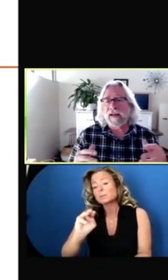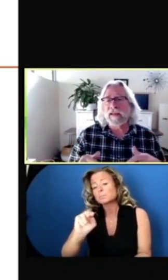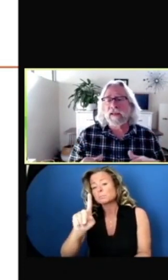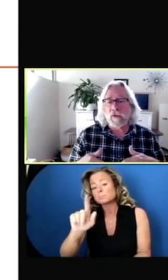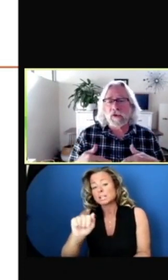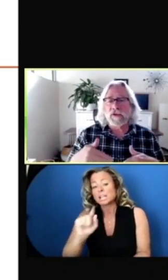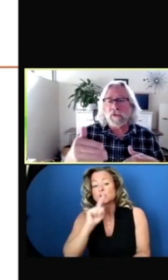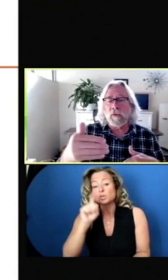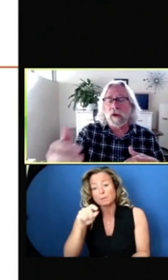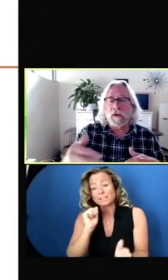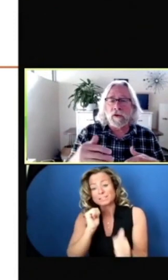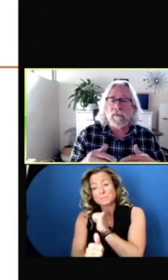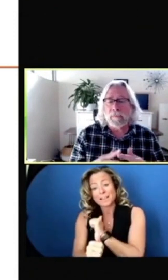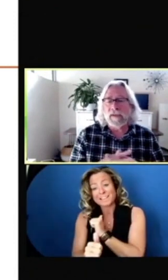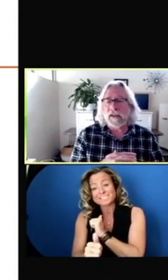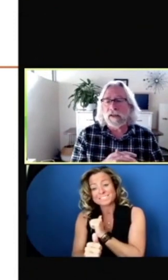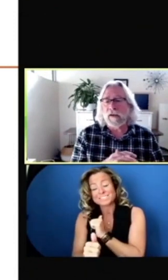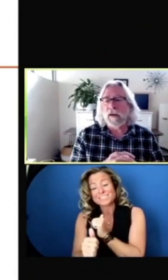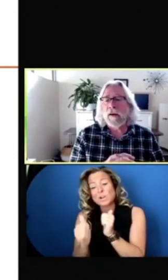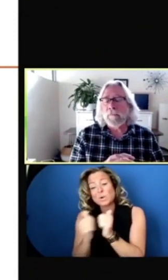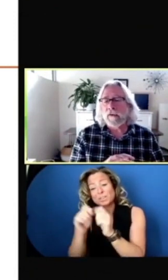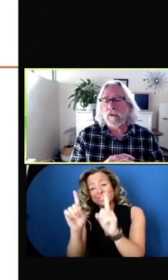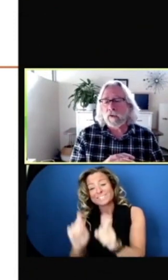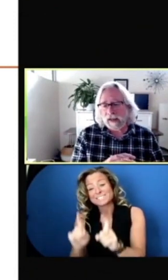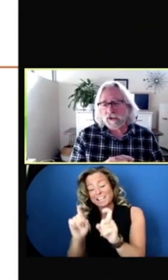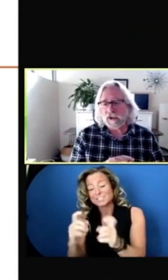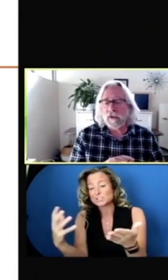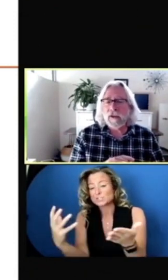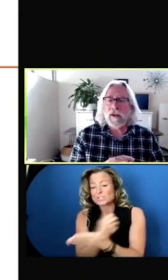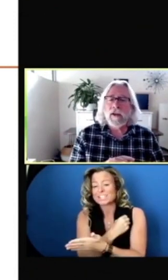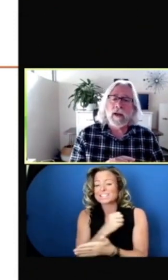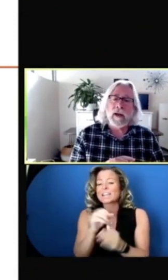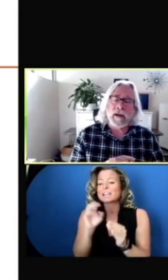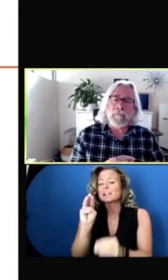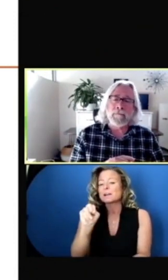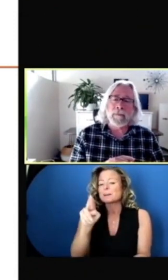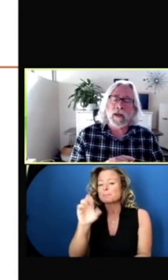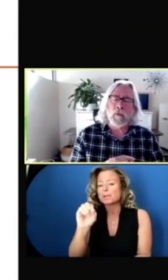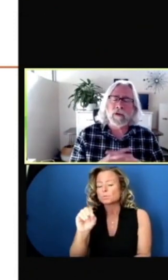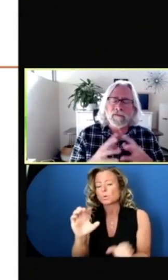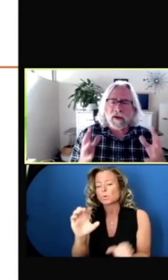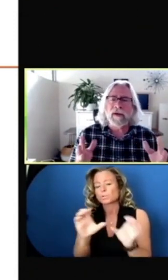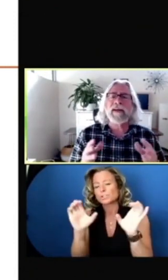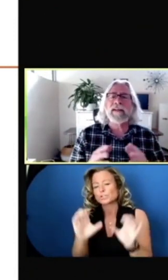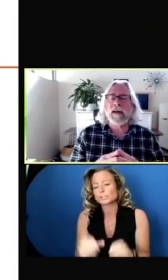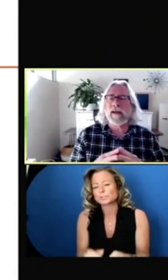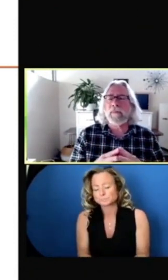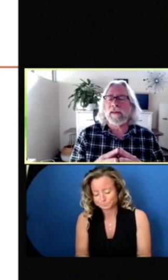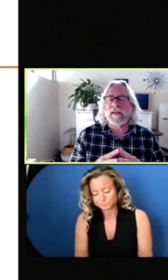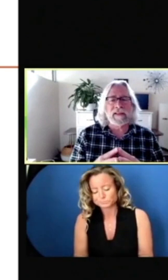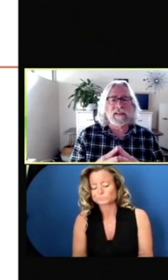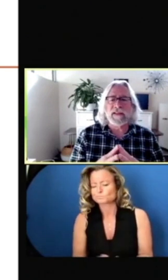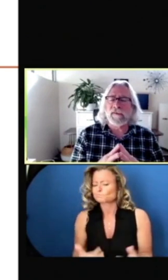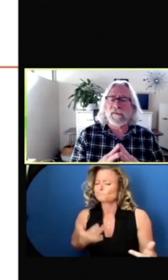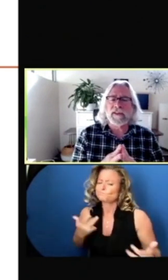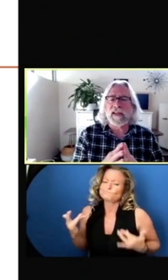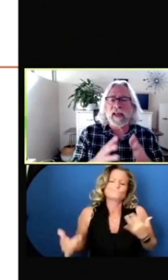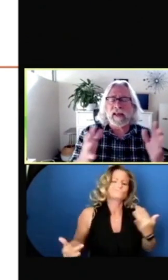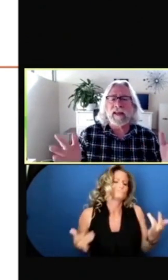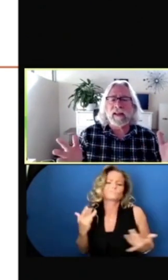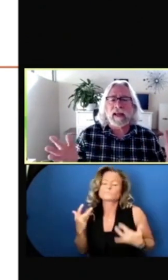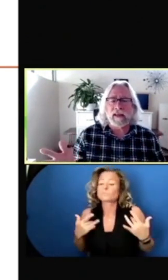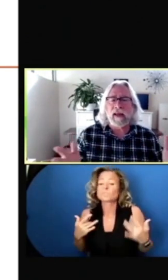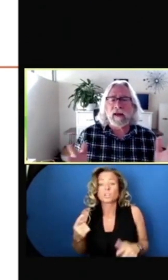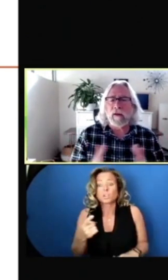must pass in order to earn that particular micro-credential. We're very excited about this. This is the first